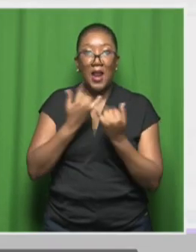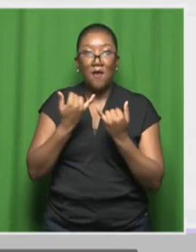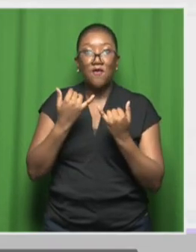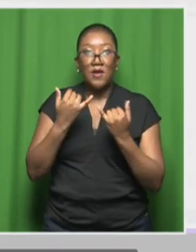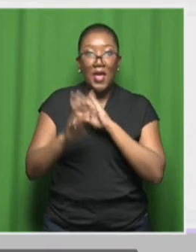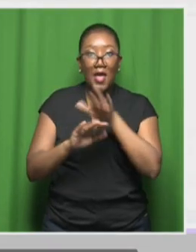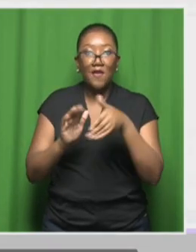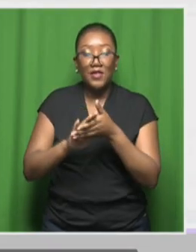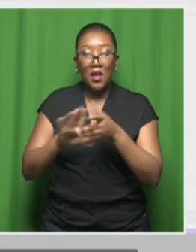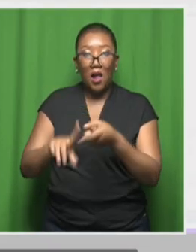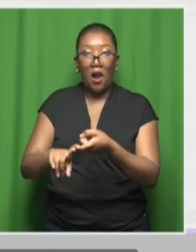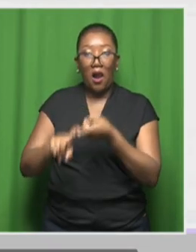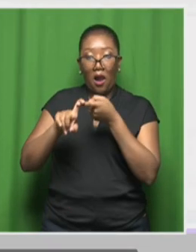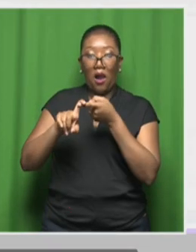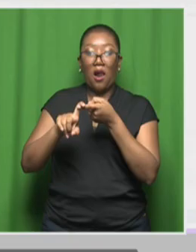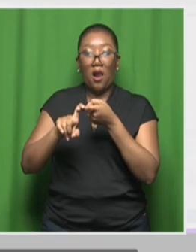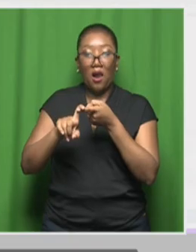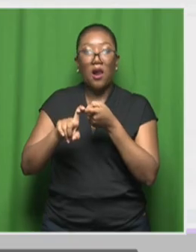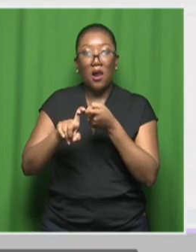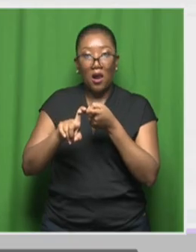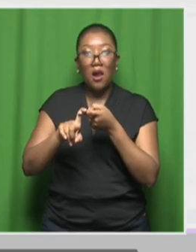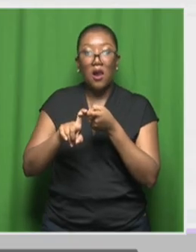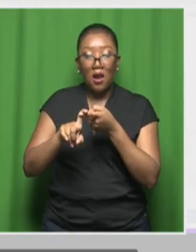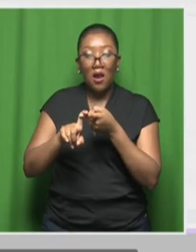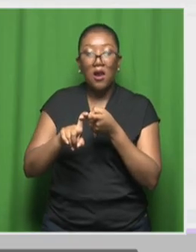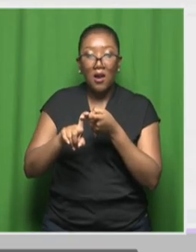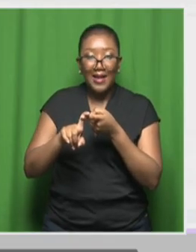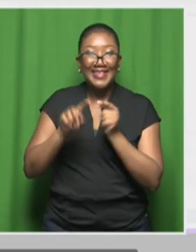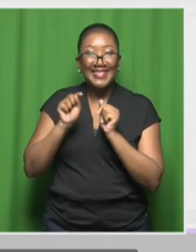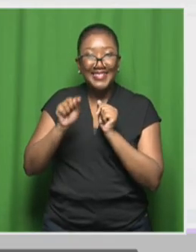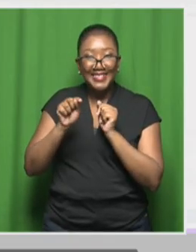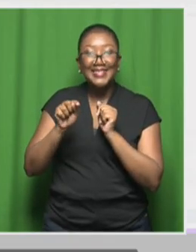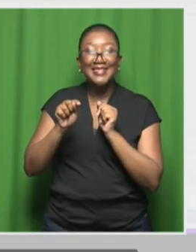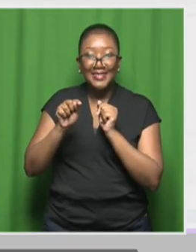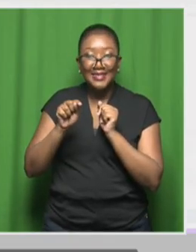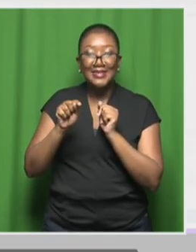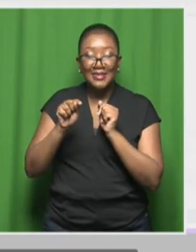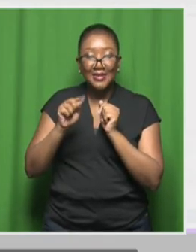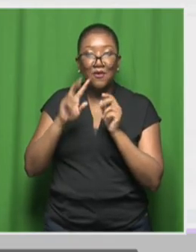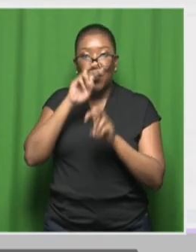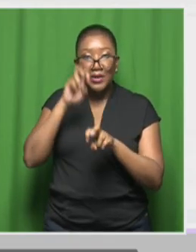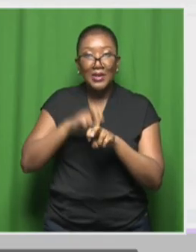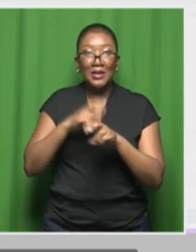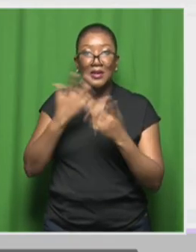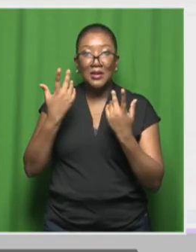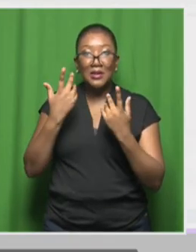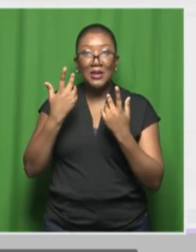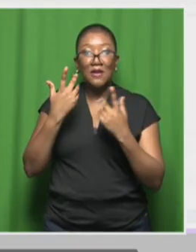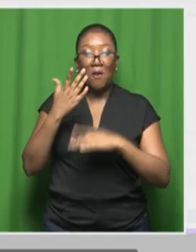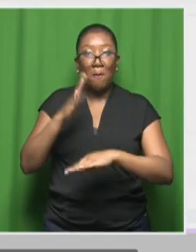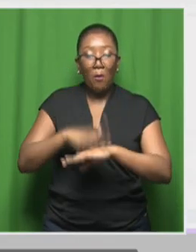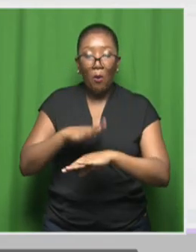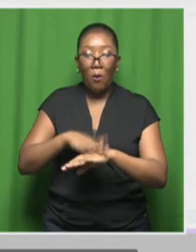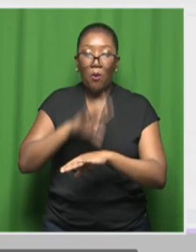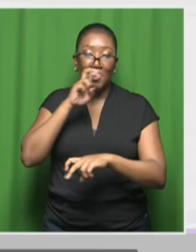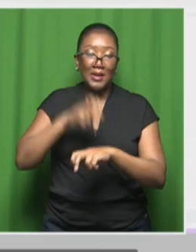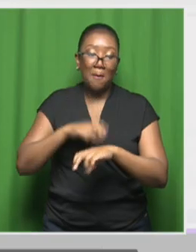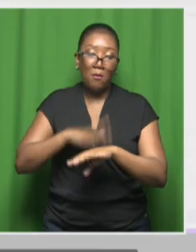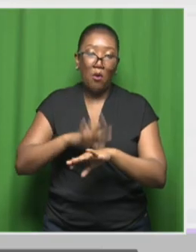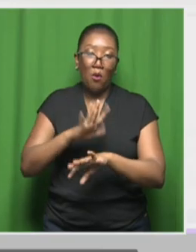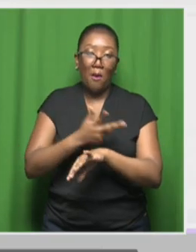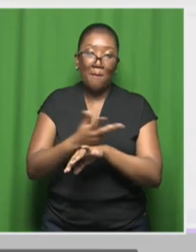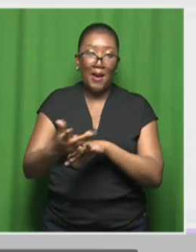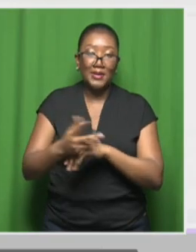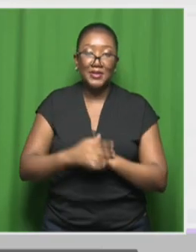operations are actually kind of scheduled at this time, which then increases the demand for blood. But also being